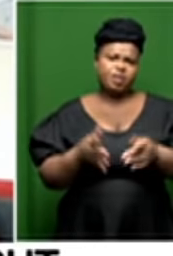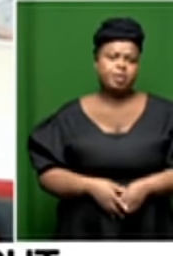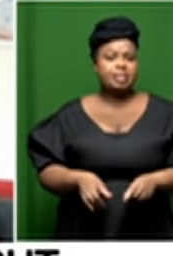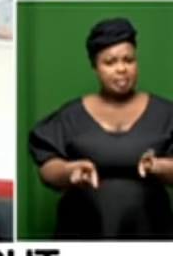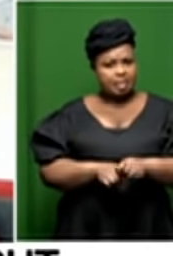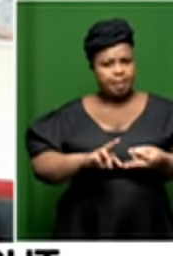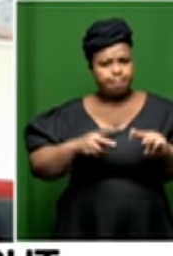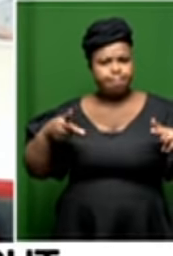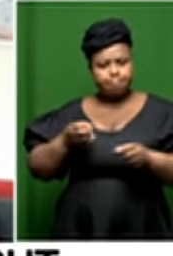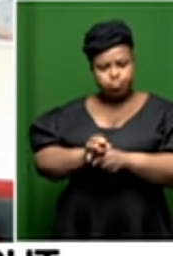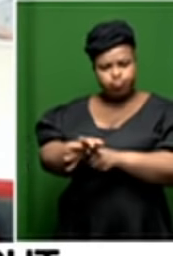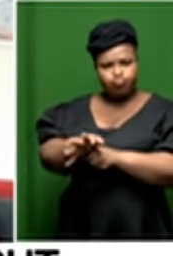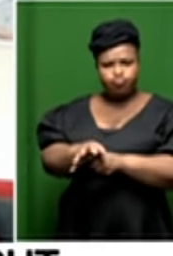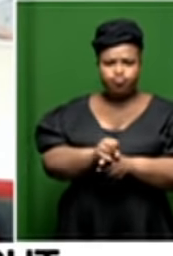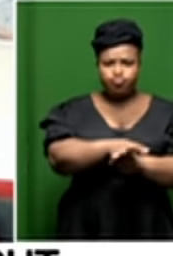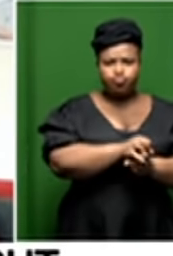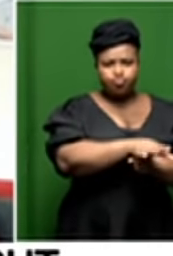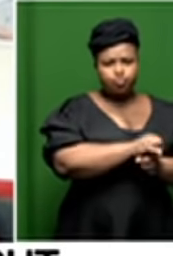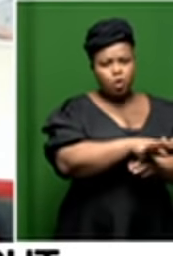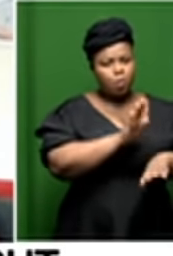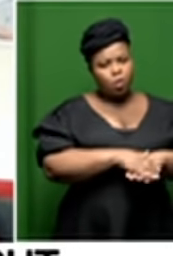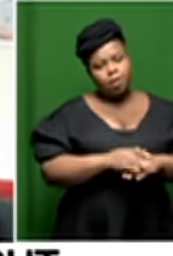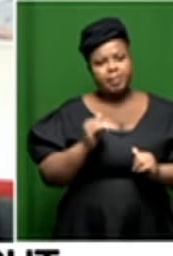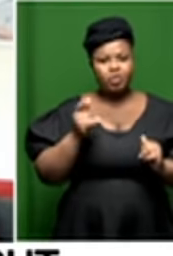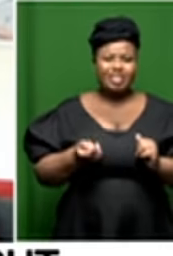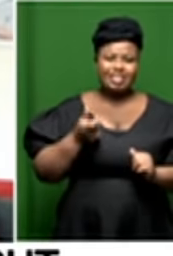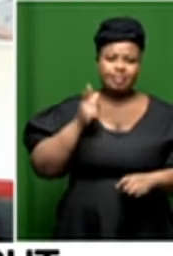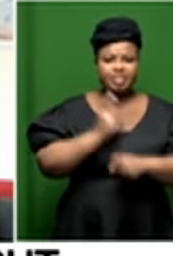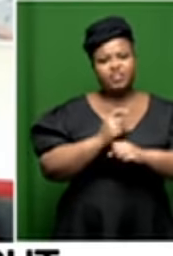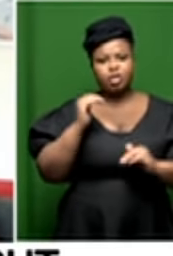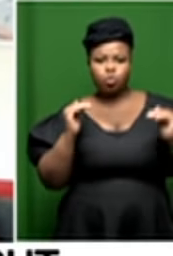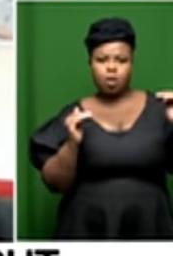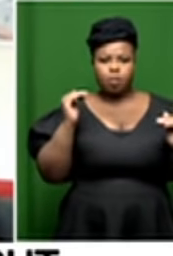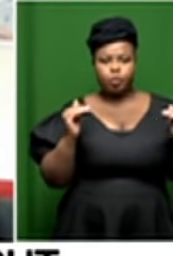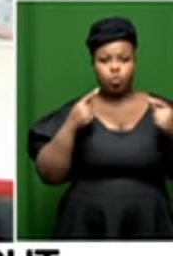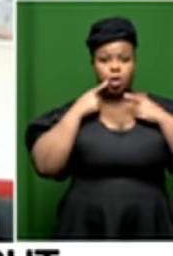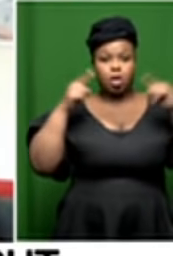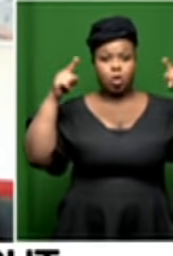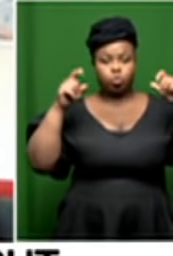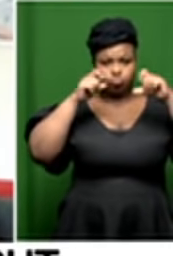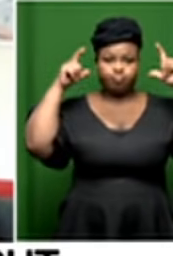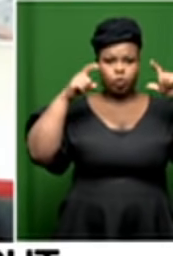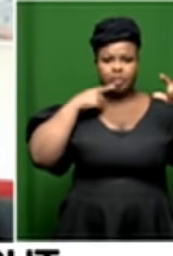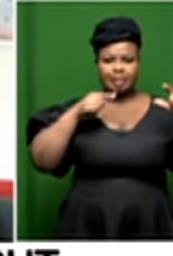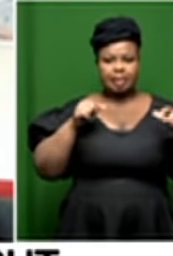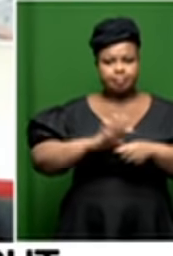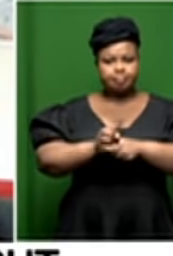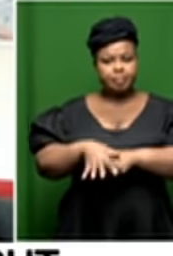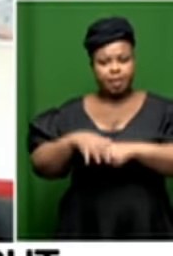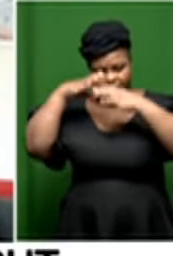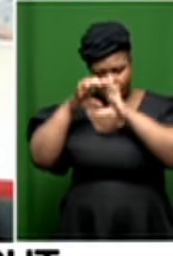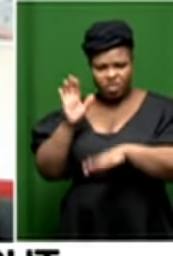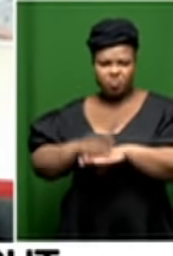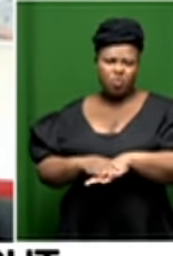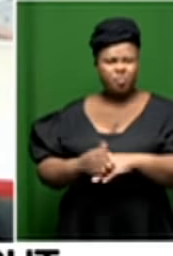these mutations. But it's a difficult balancing act. When do you flag something as being a variant that we should pay attention